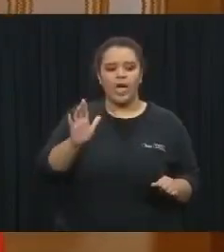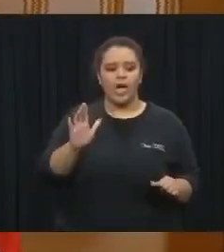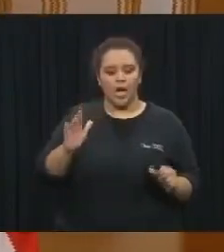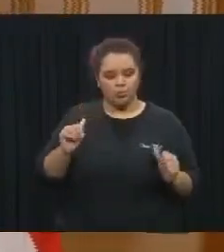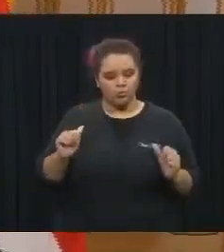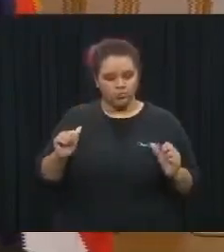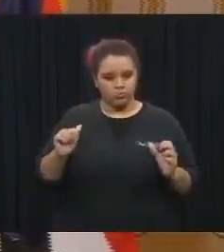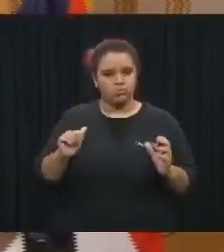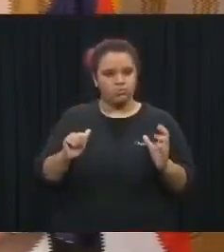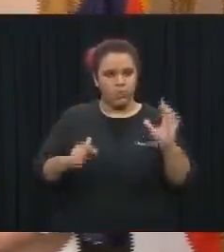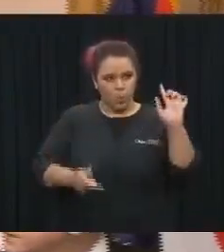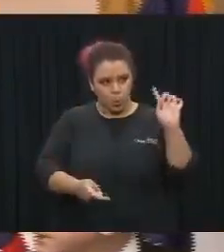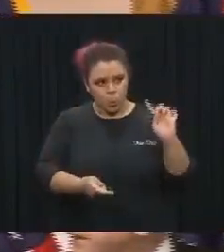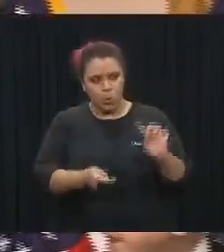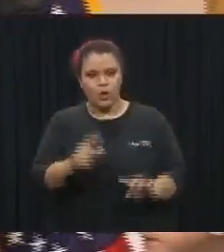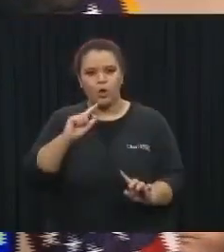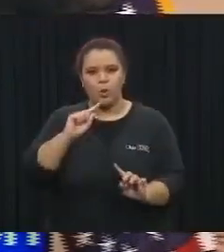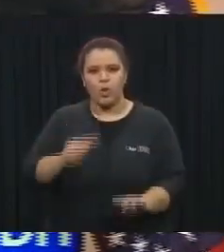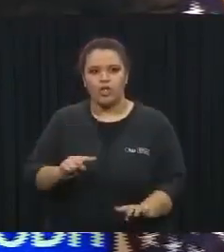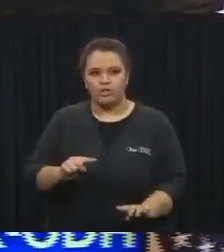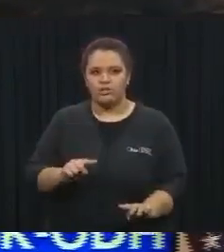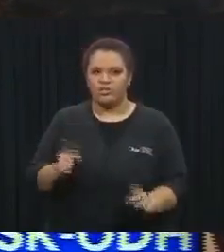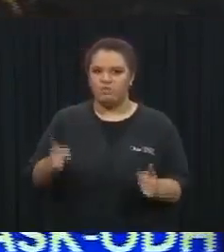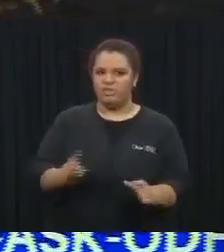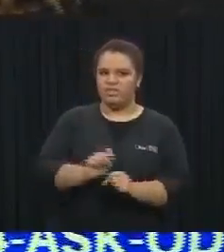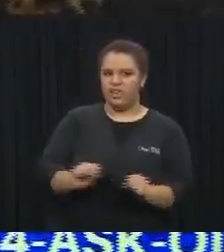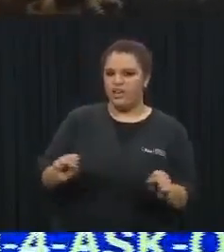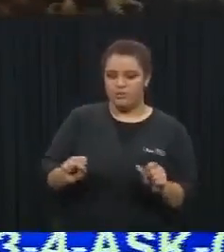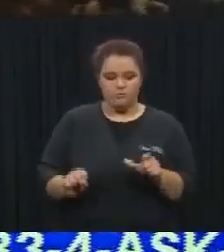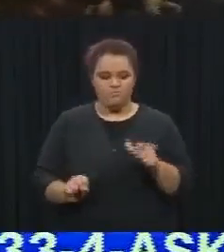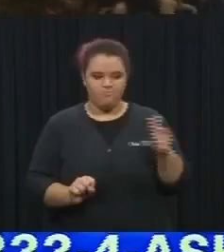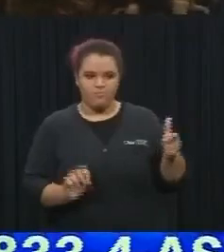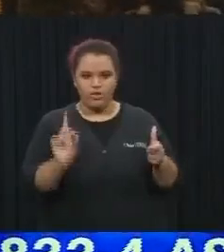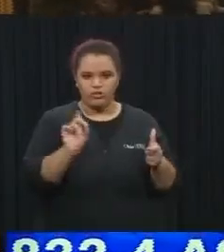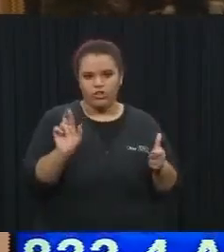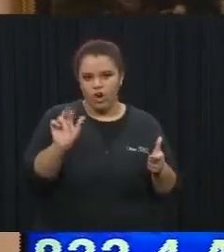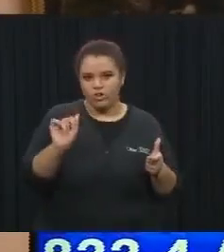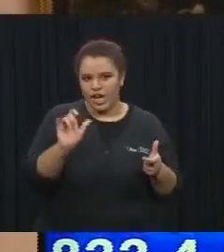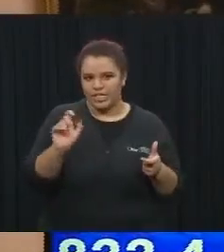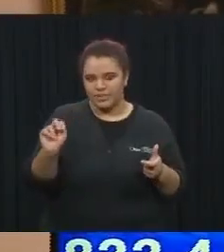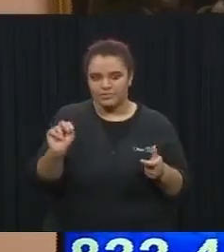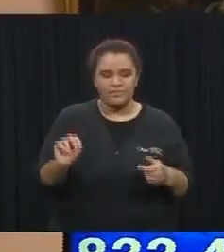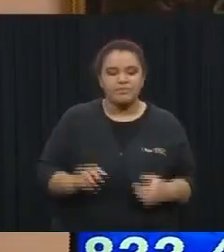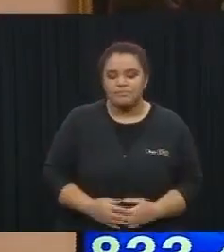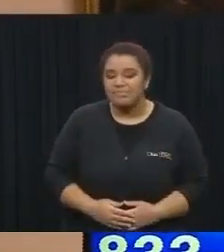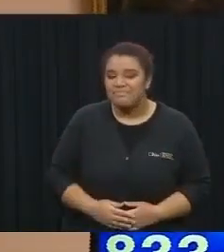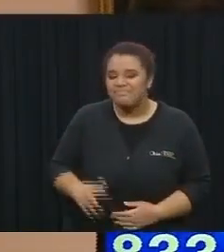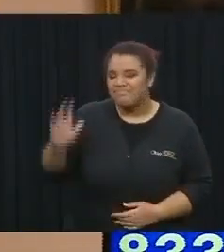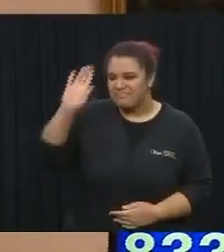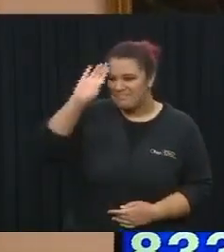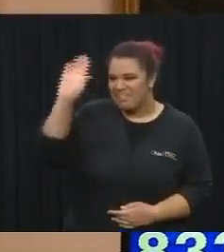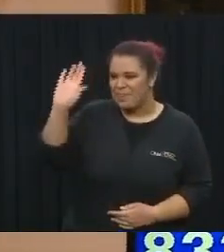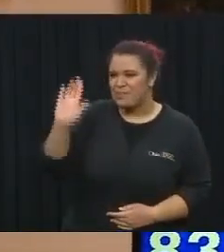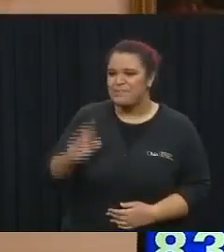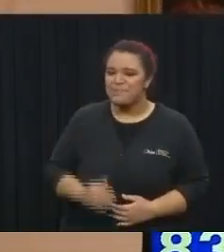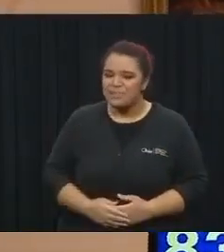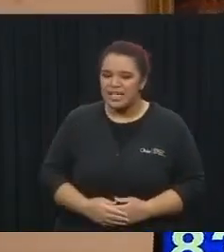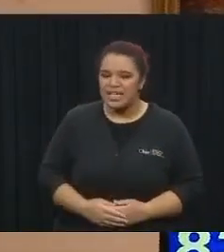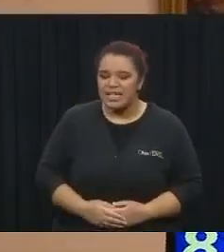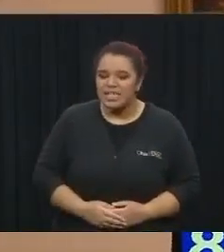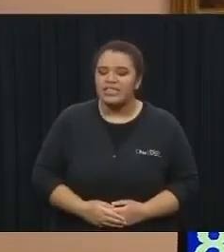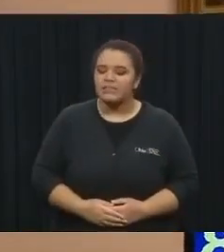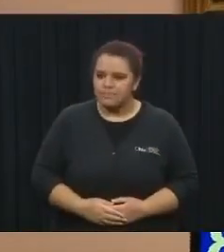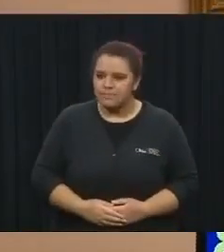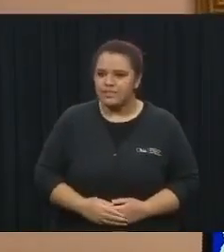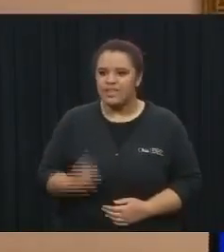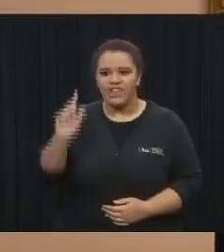Amy, you want to? Thank you, Governor. Thank you. Yeah, hi, Jeremy. I think we all, the